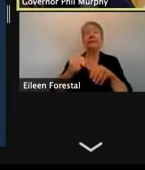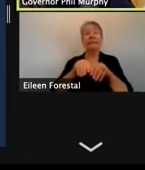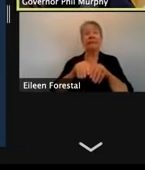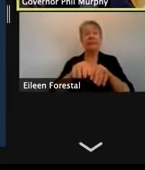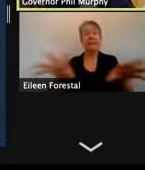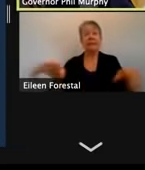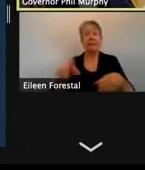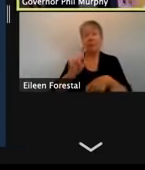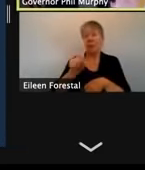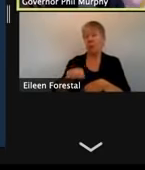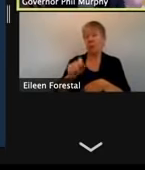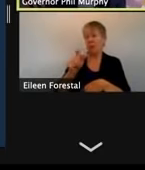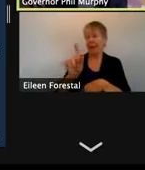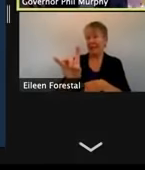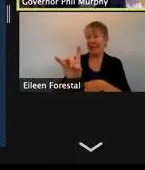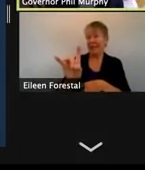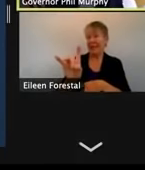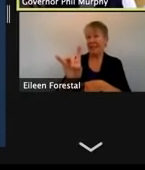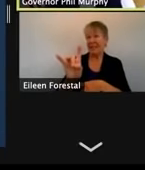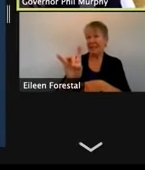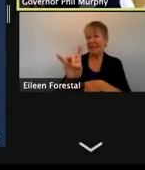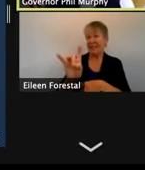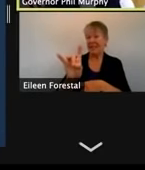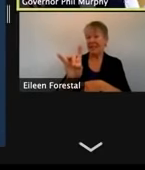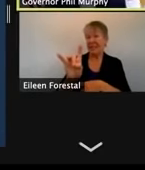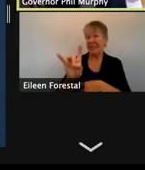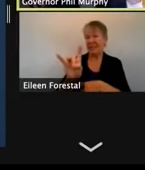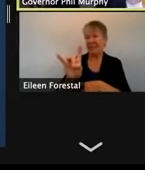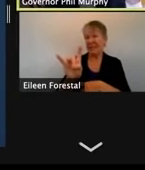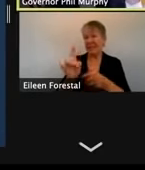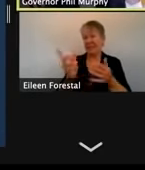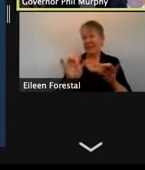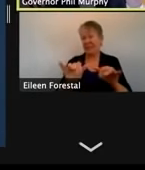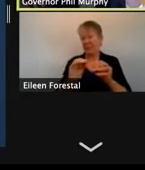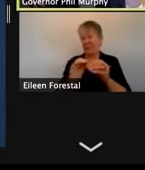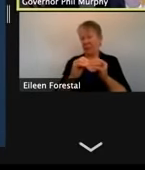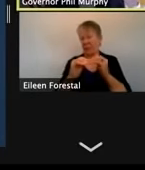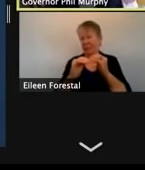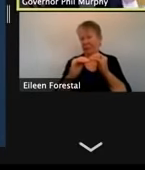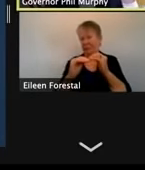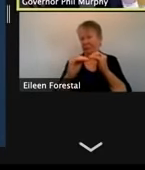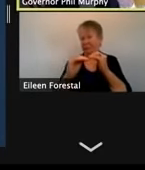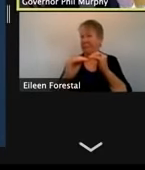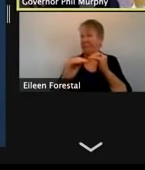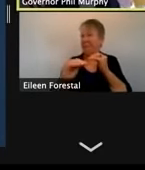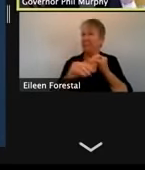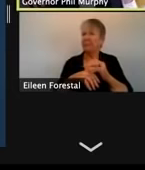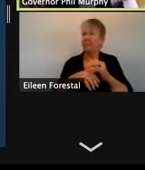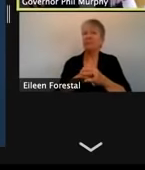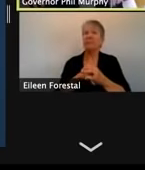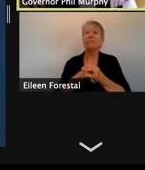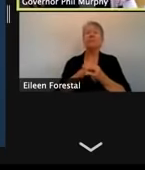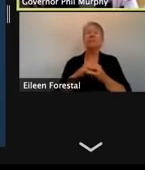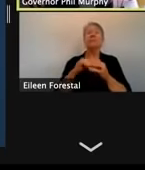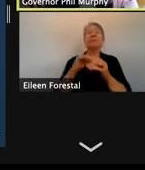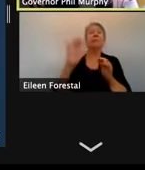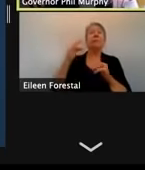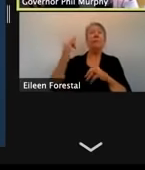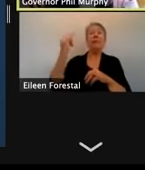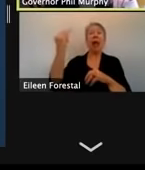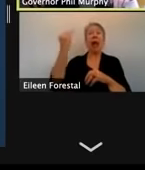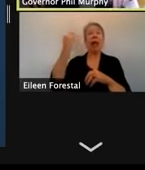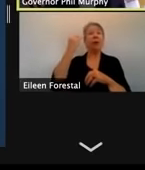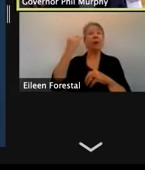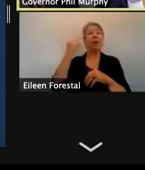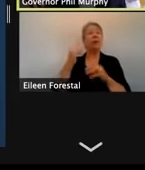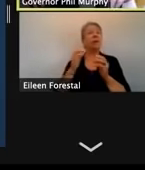days. Overall, we appear to have had a quiet Halloween, albeit with several exceptions of a few large